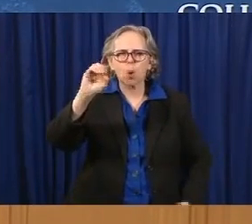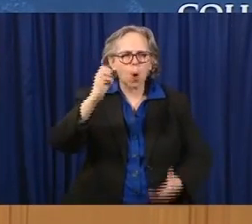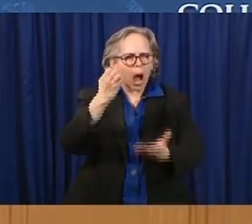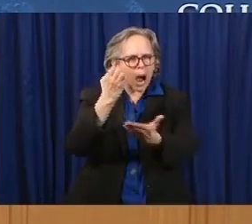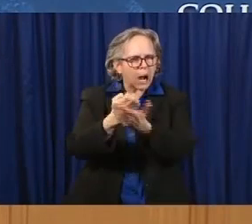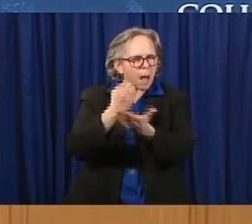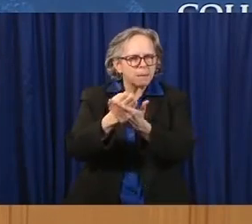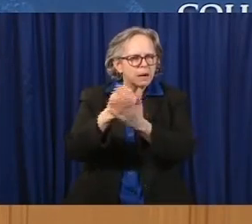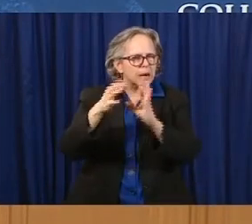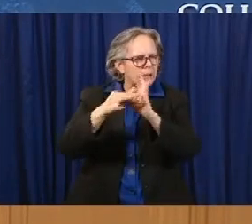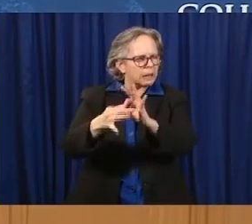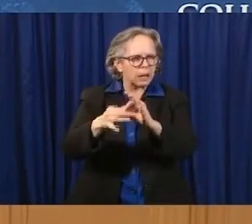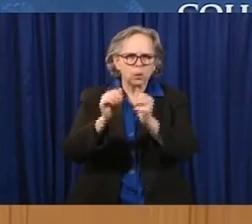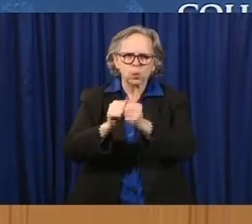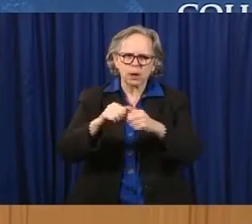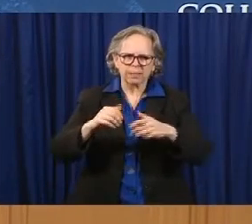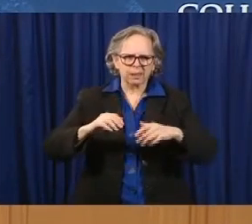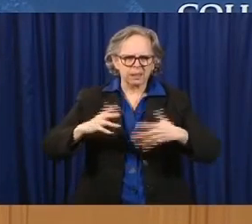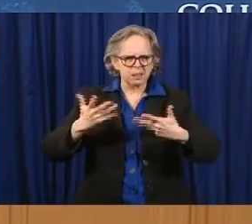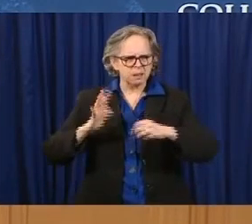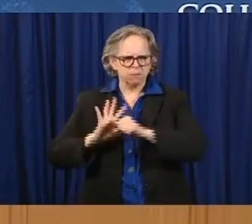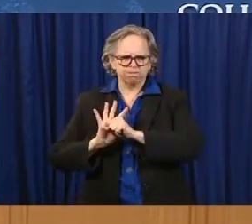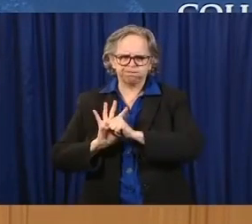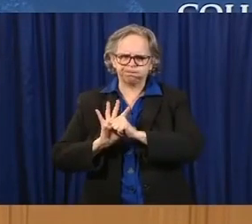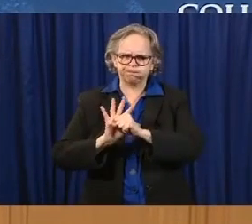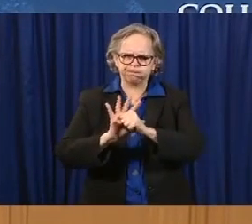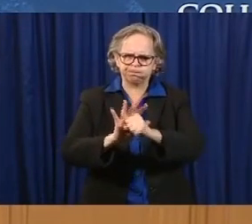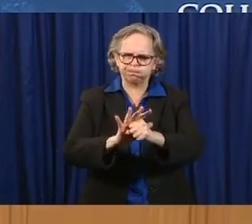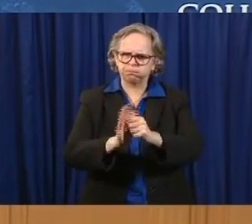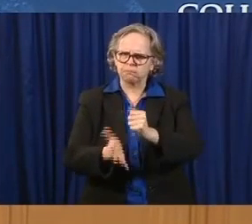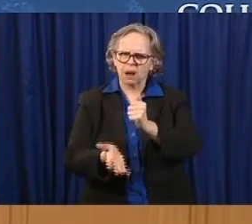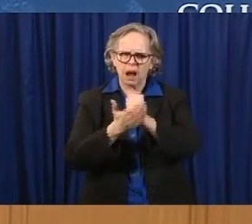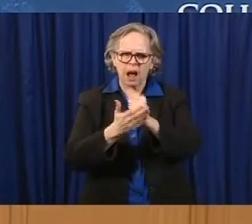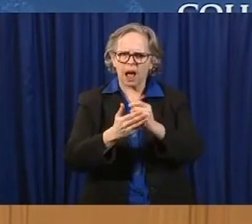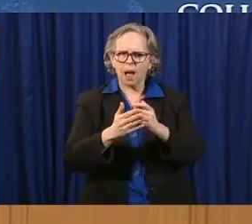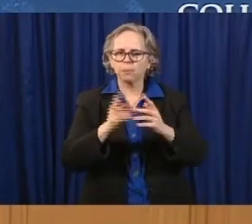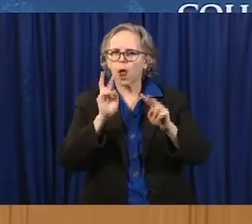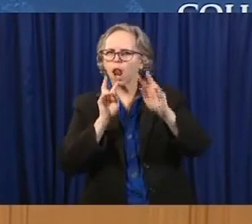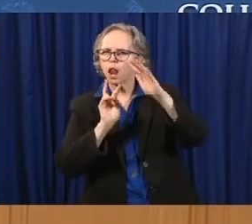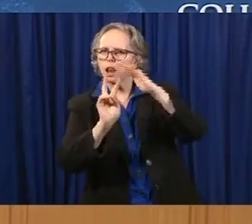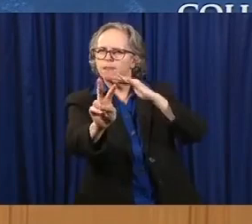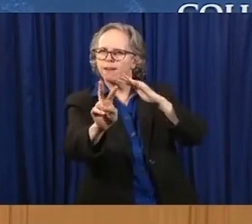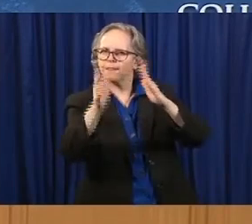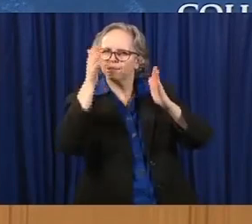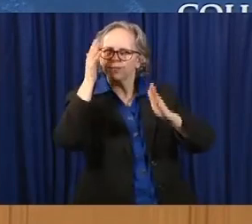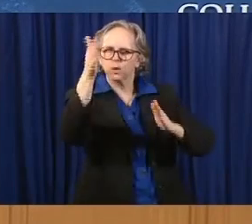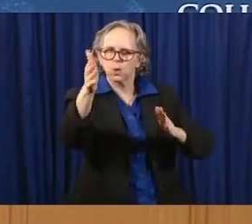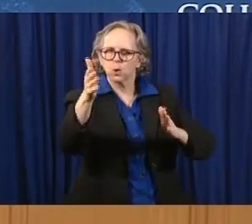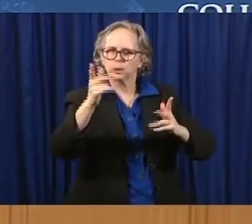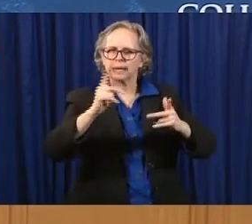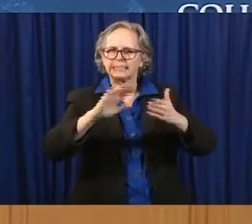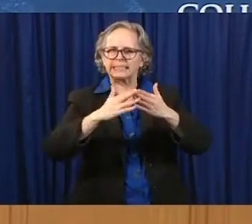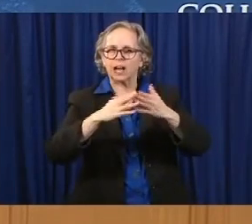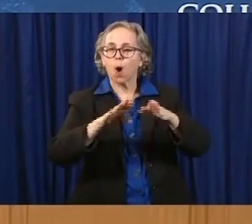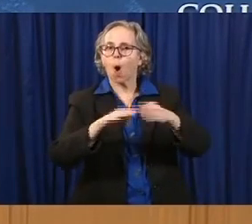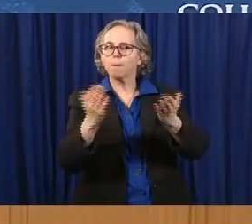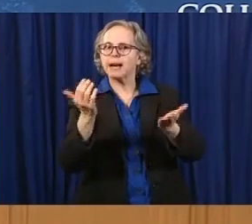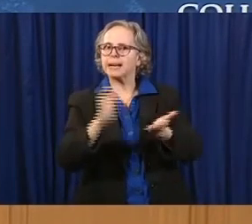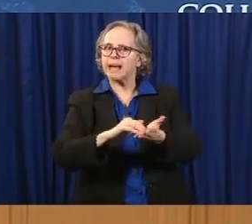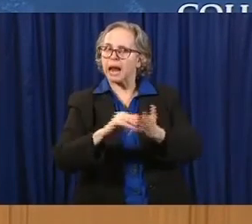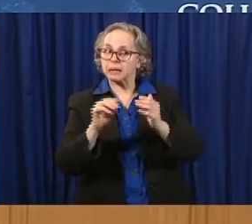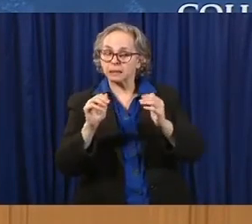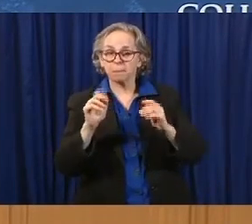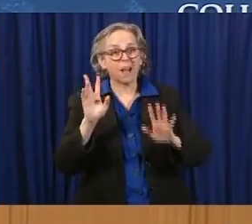state, are looking forward to the future and the reopening of our city. But I have to echo what the governor and